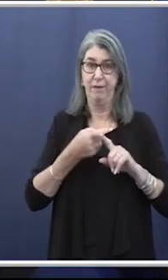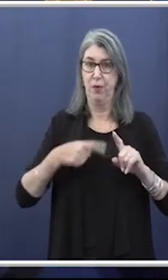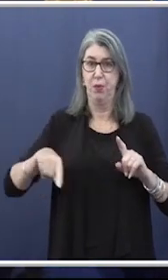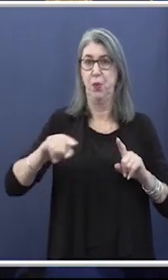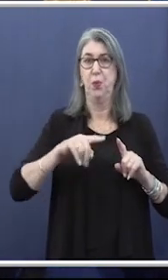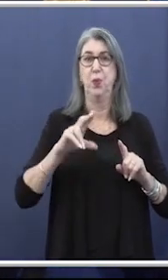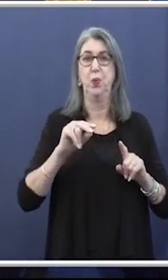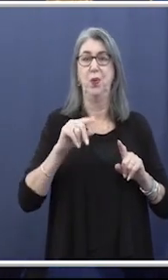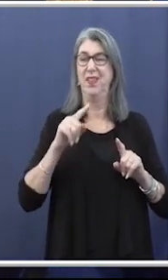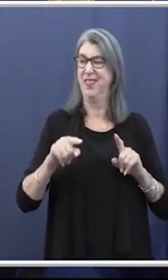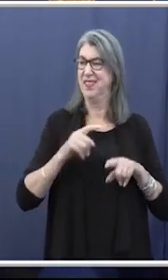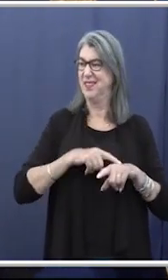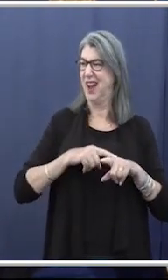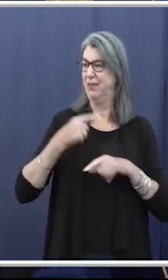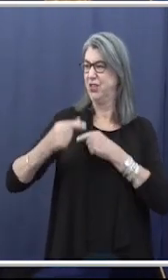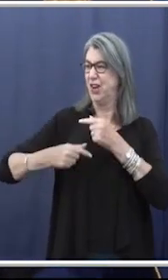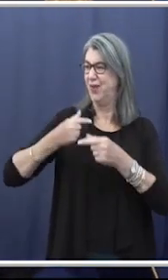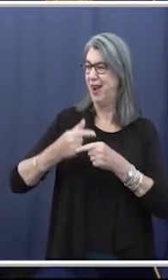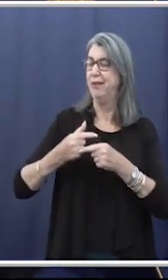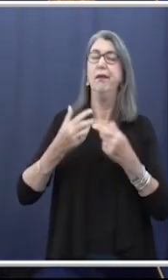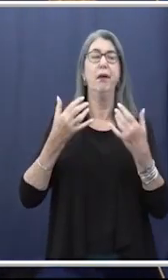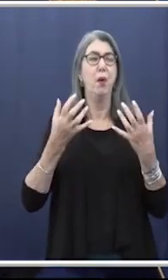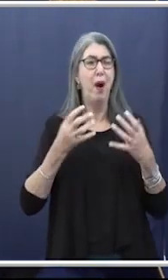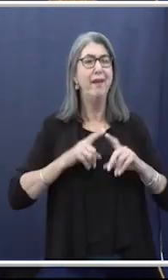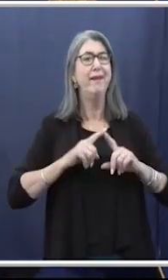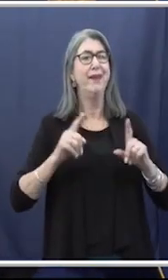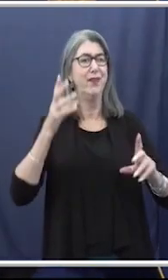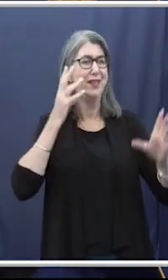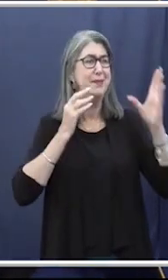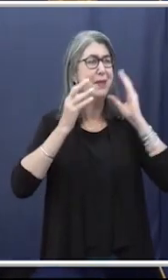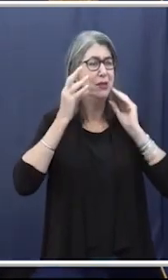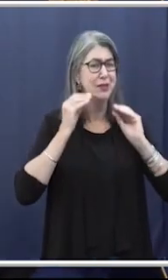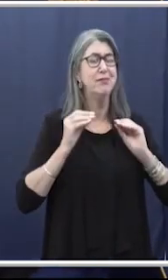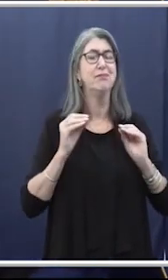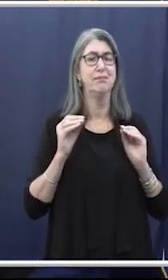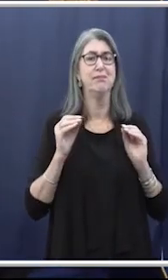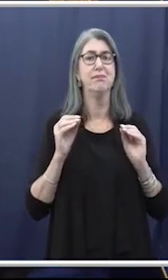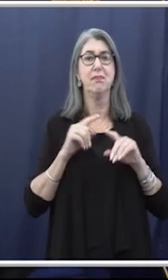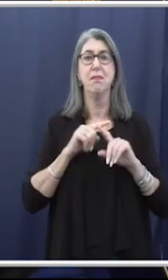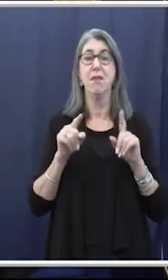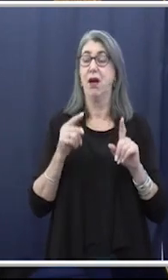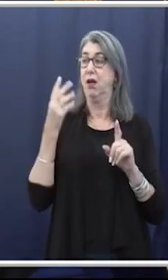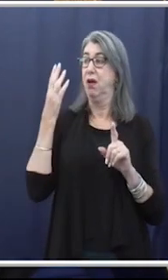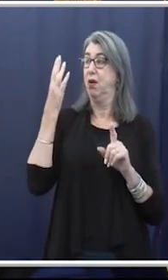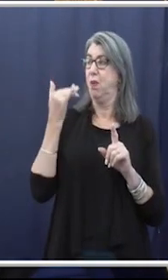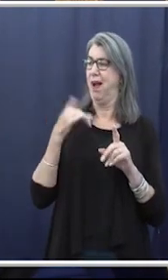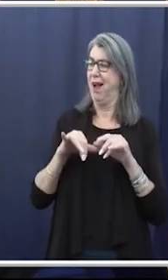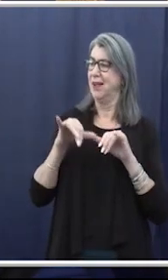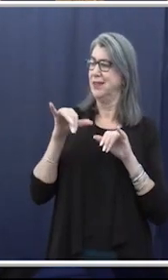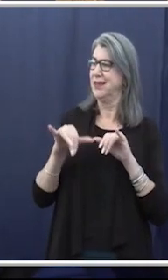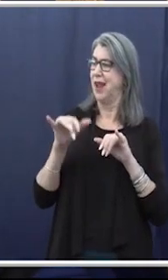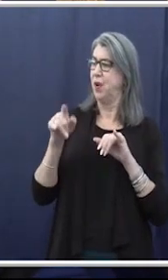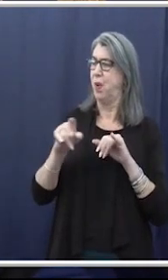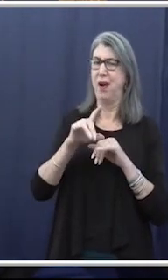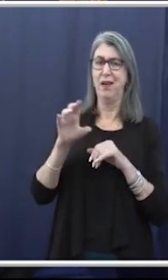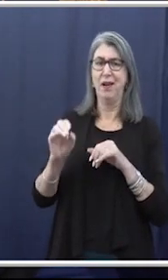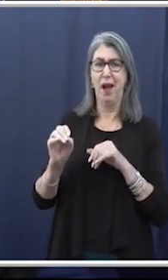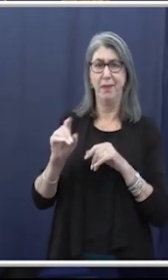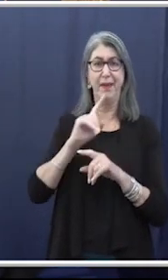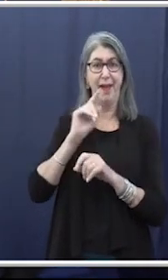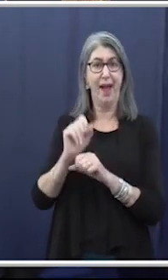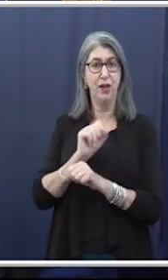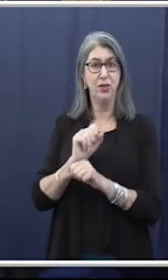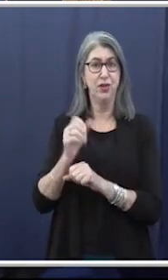you, because in this generation now we are looking for different experiences. But the reason I stayed in one company